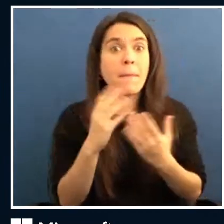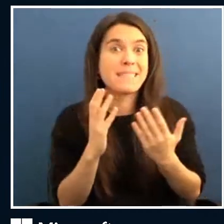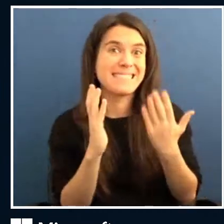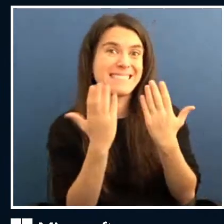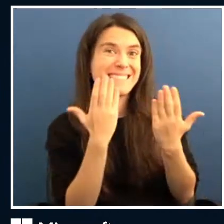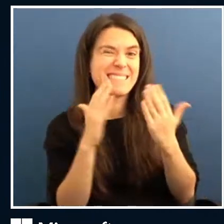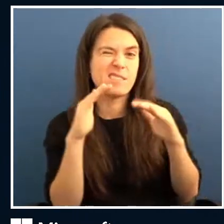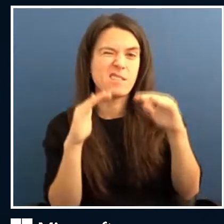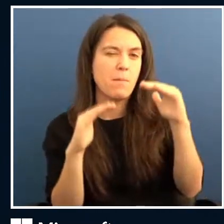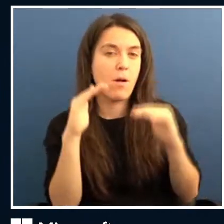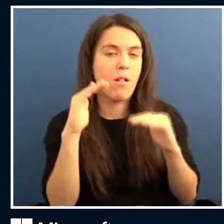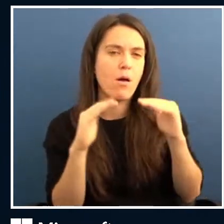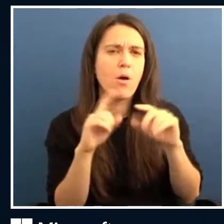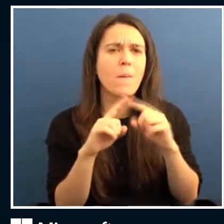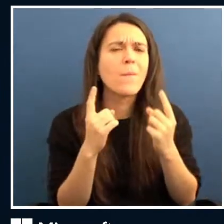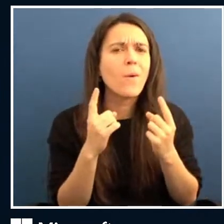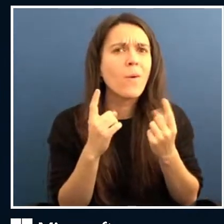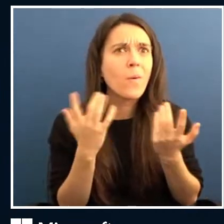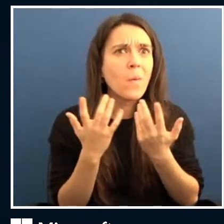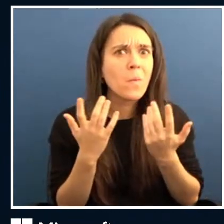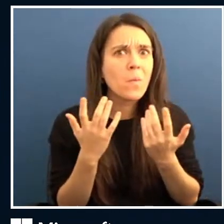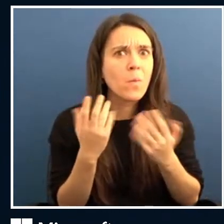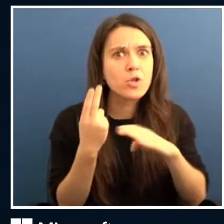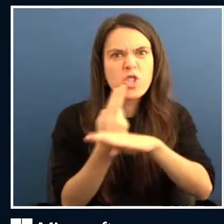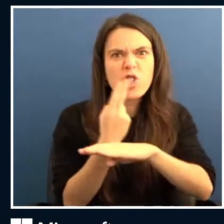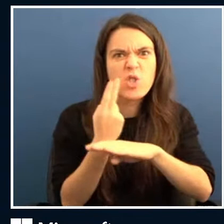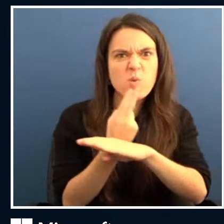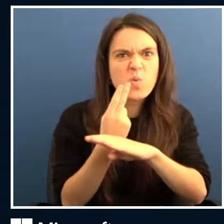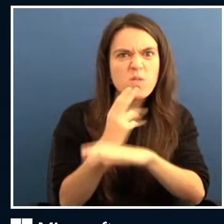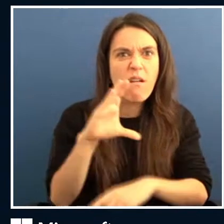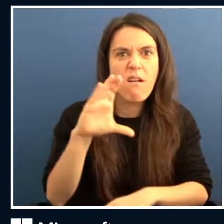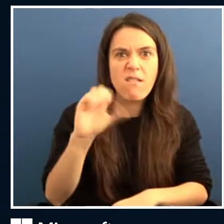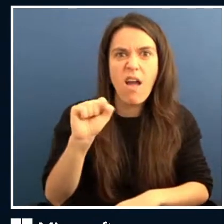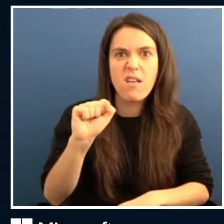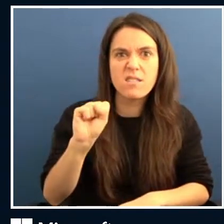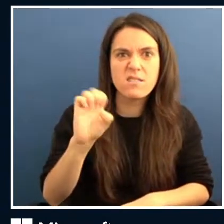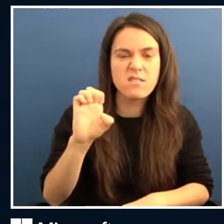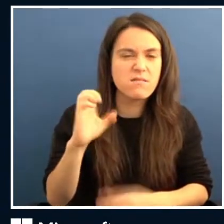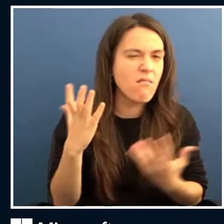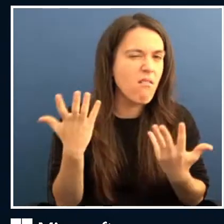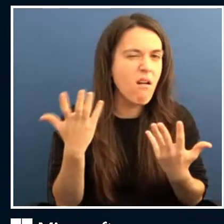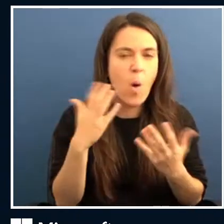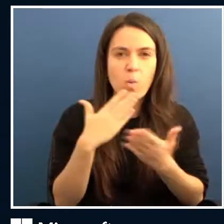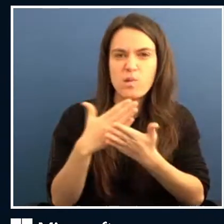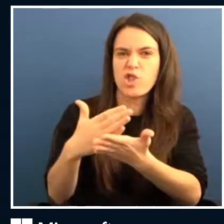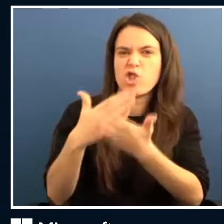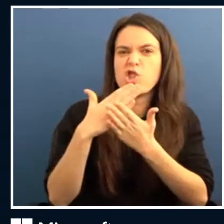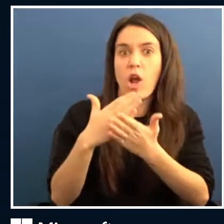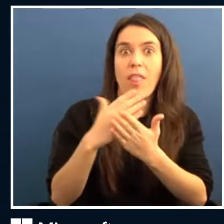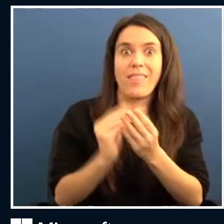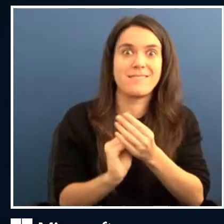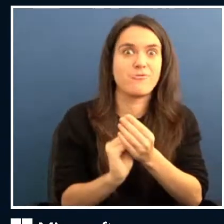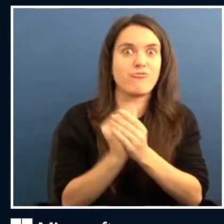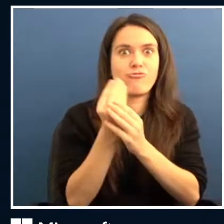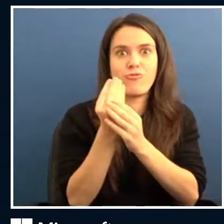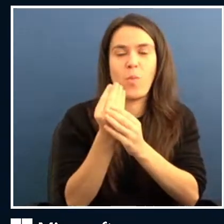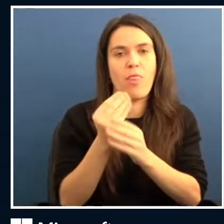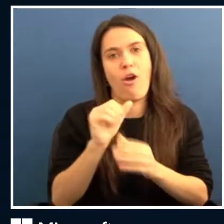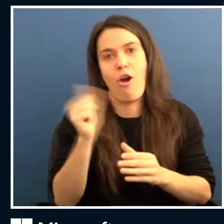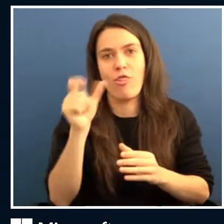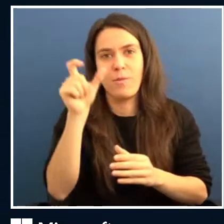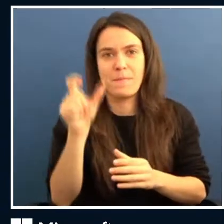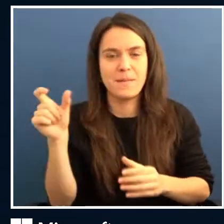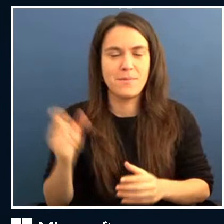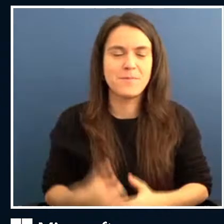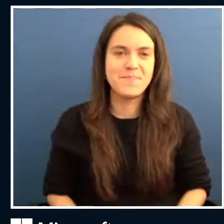but what is the use case for this? How can we share what we've created with other people? And so for this, we're going to create a very